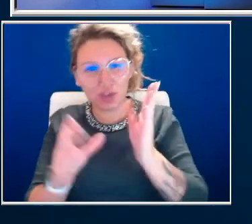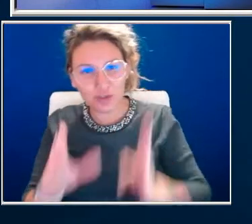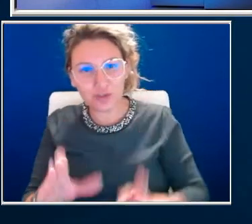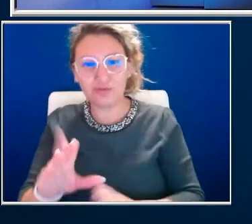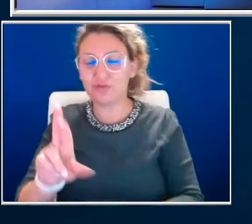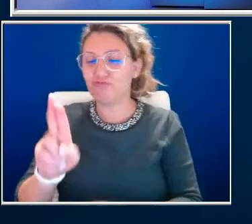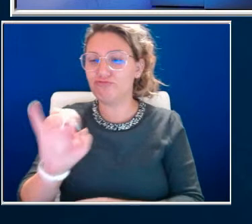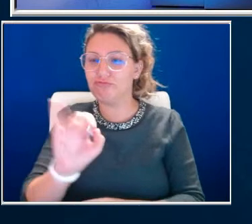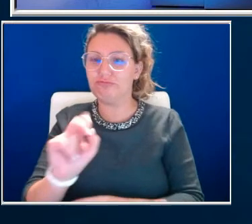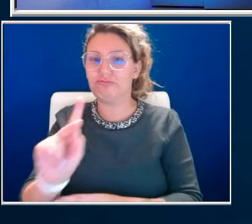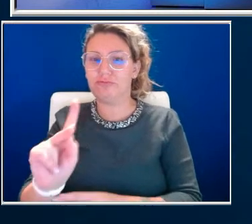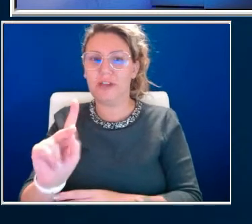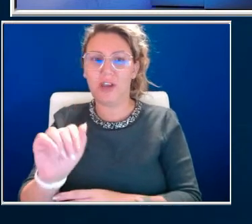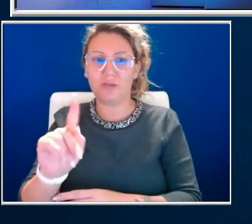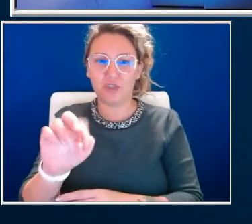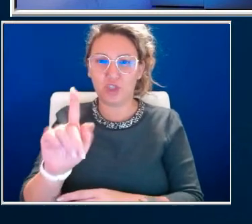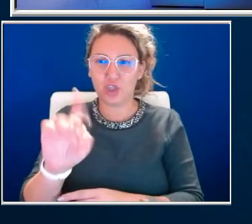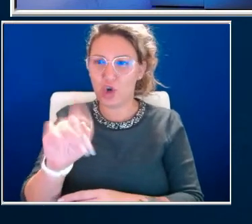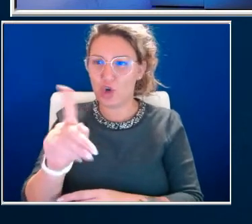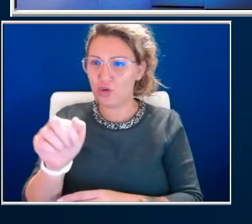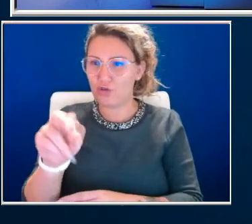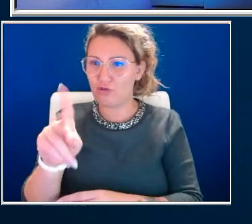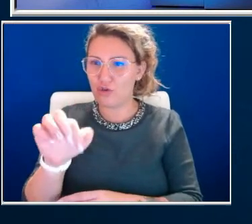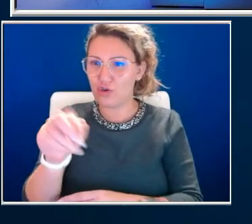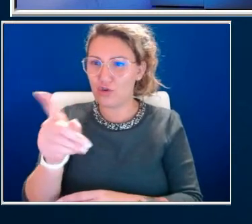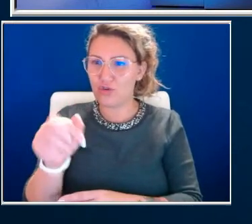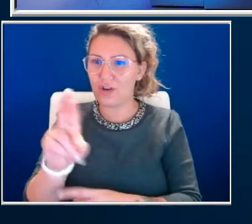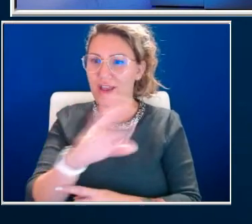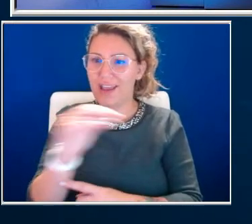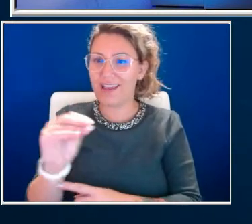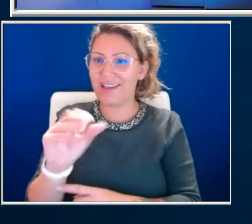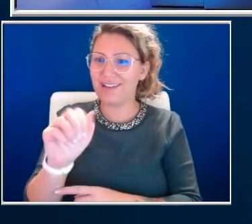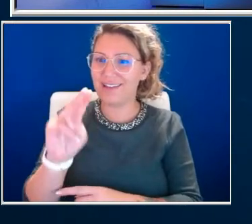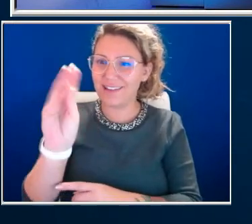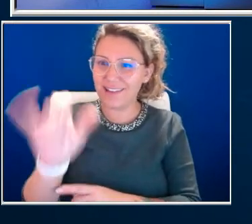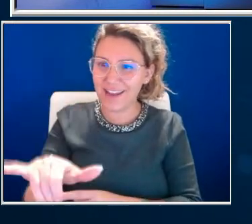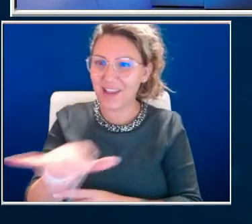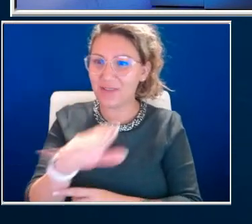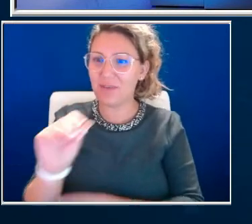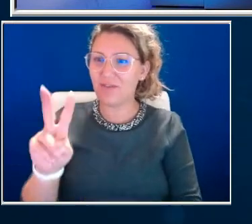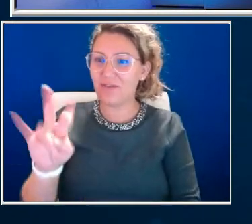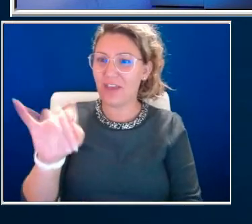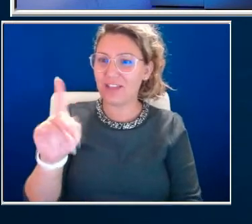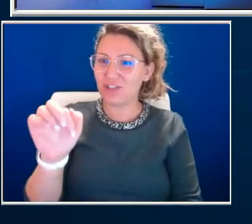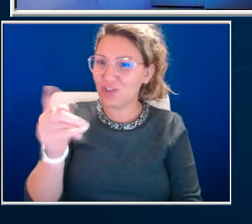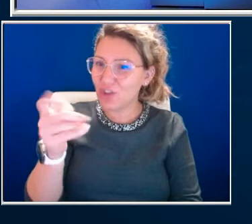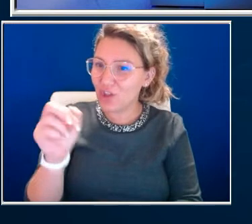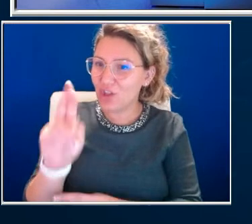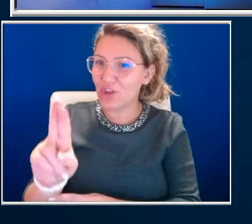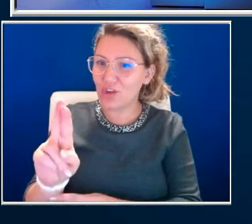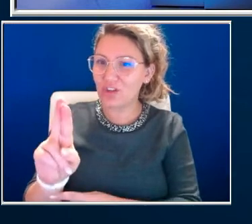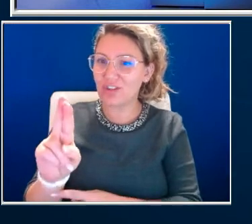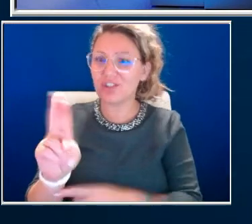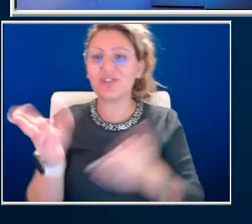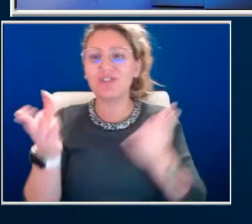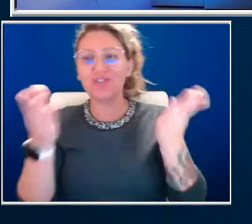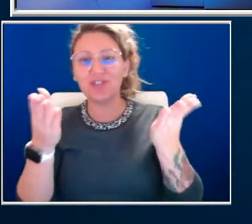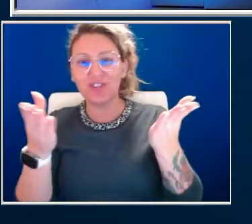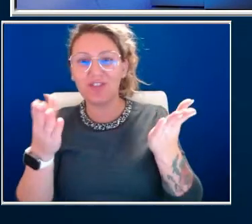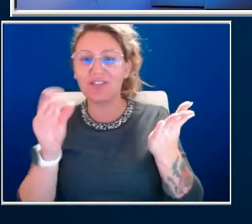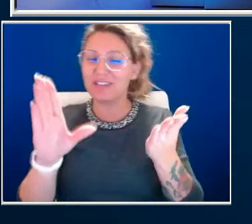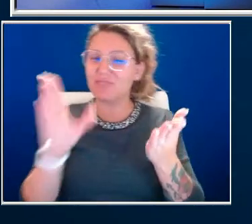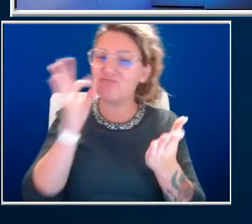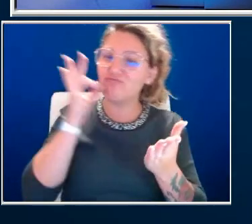Amy Mahaffey. She is the clinical program director of vascular services. Dr. Arnspiger and Amy work at our Indian Creek campus at